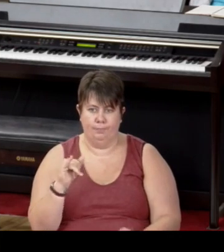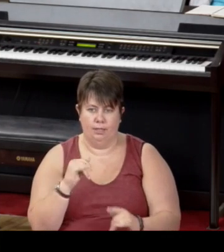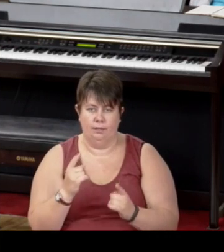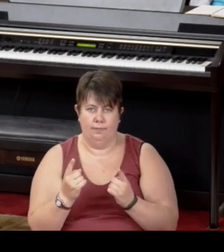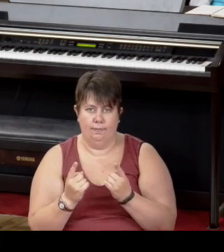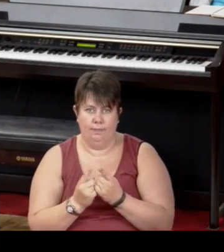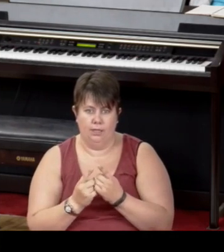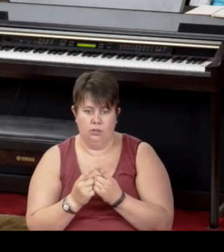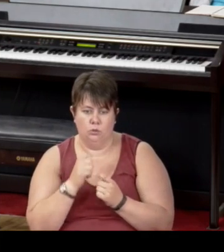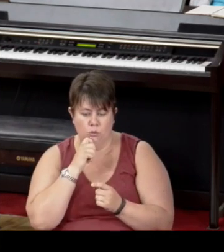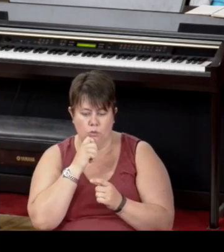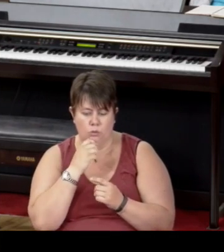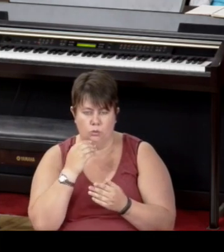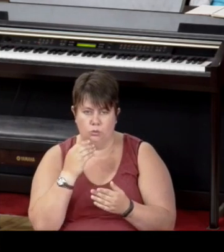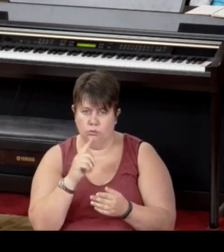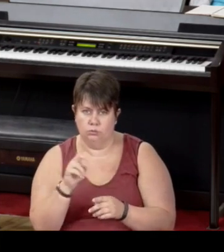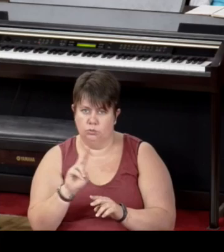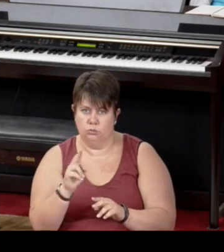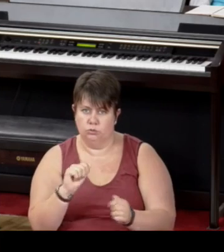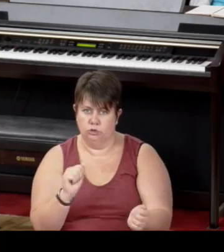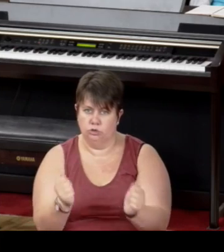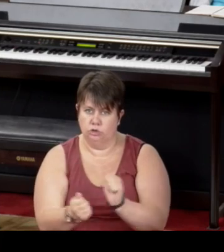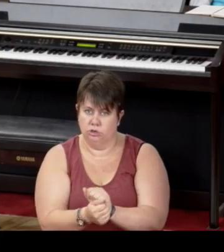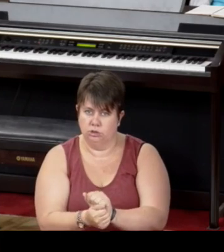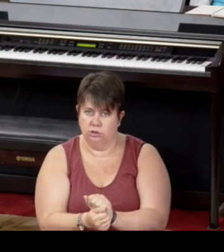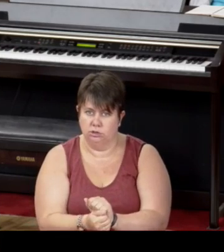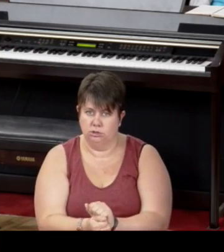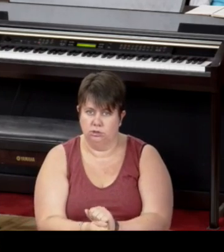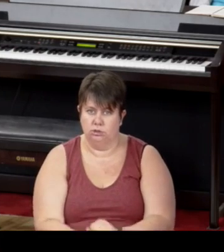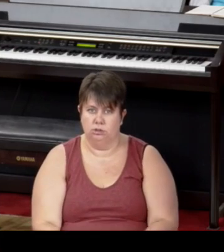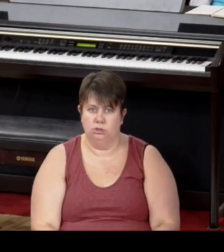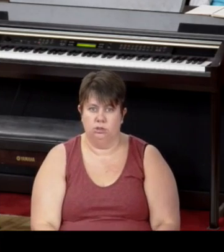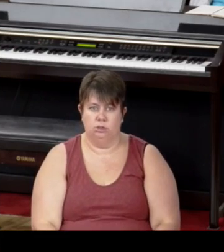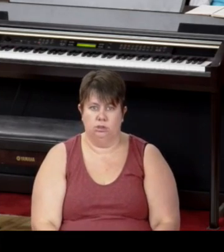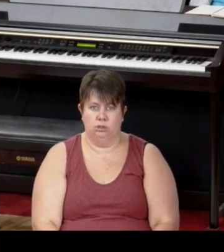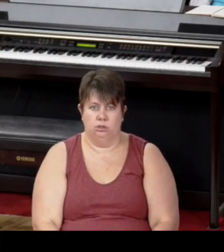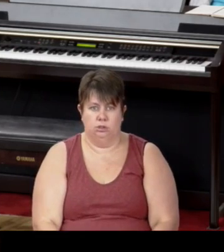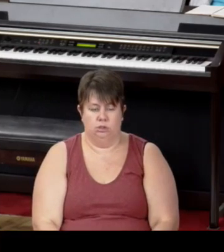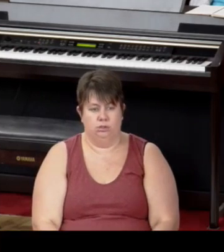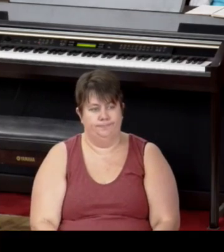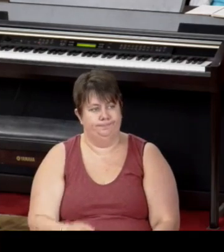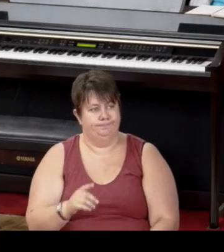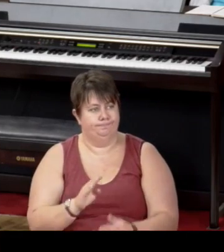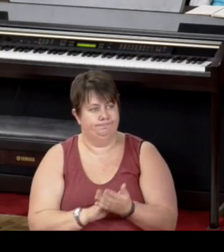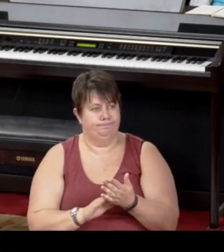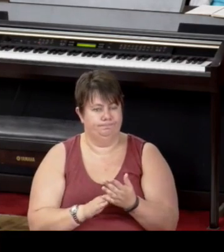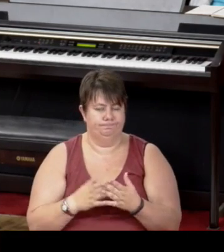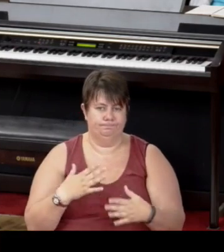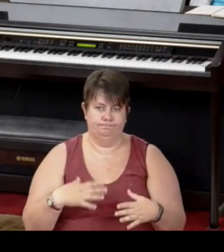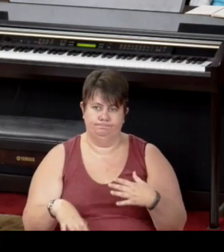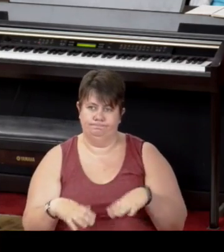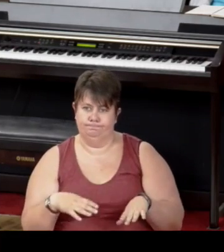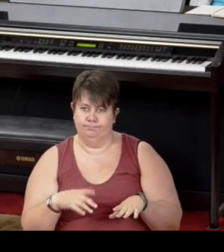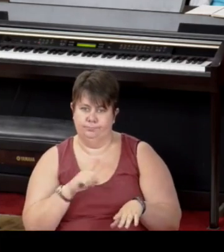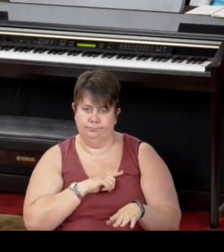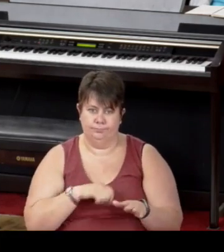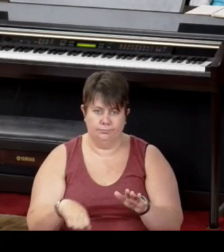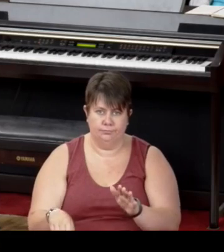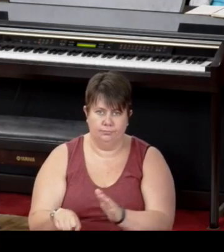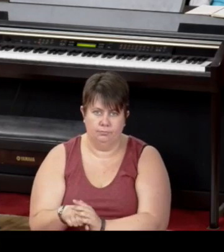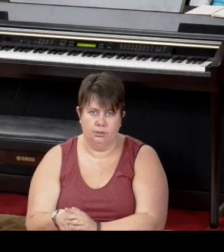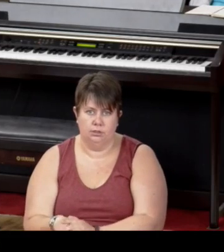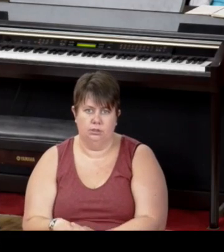those who do not. The throwing beds, the great distress, and the utter slaughter, that's what